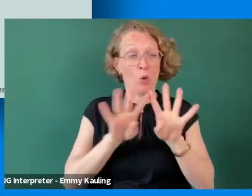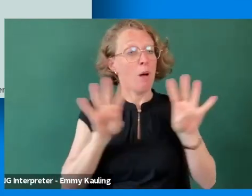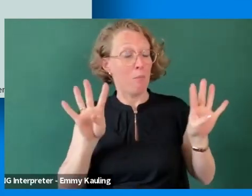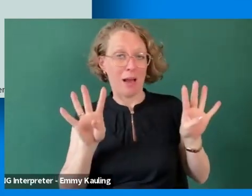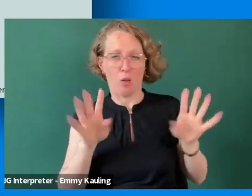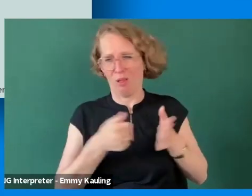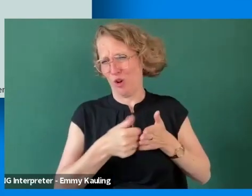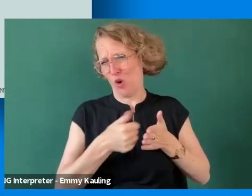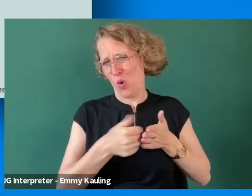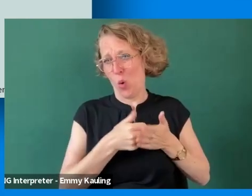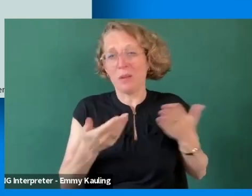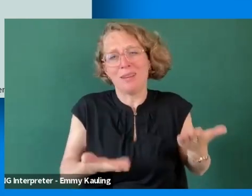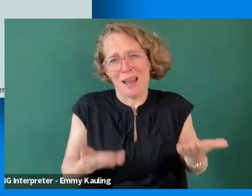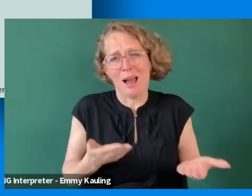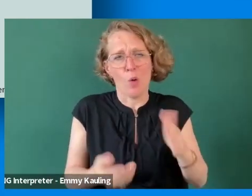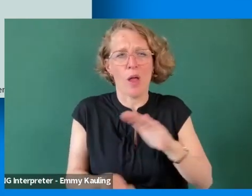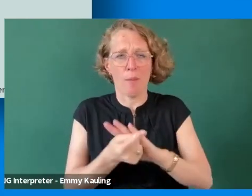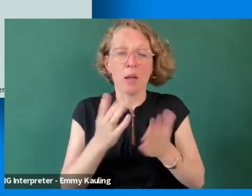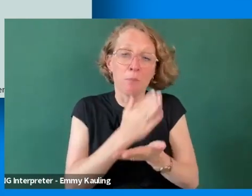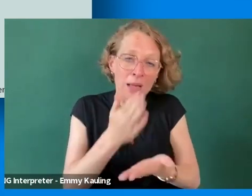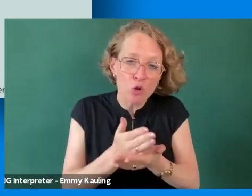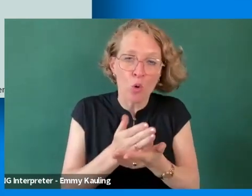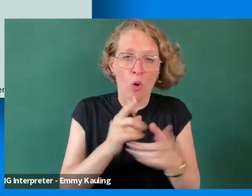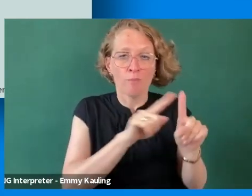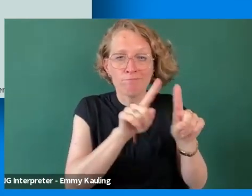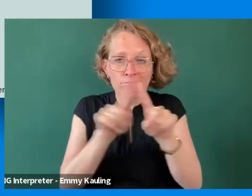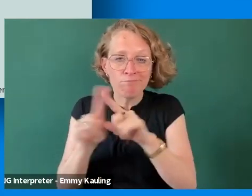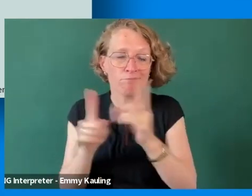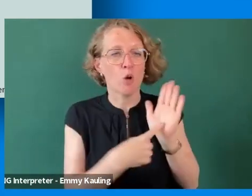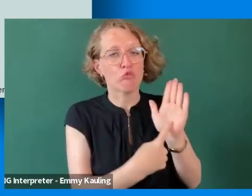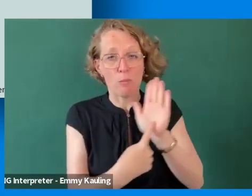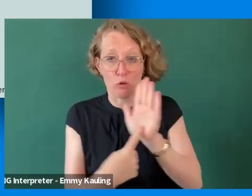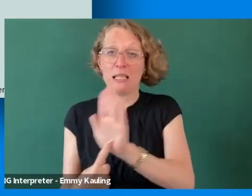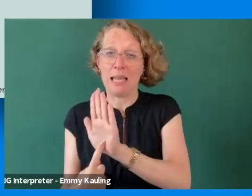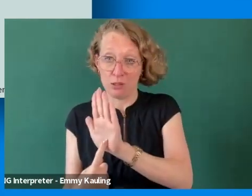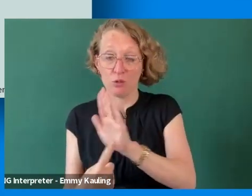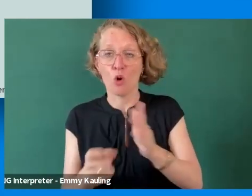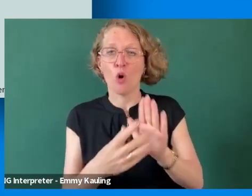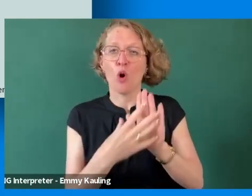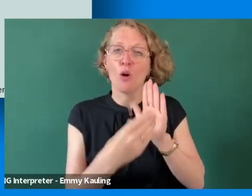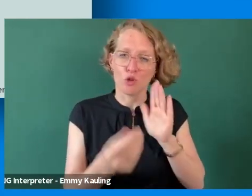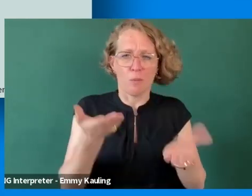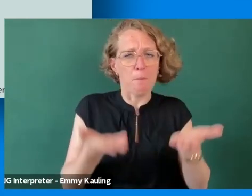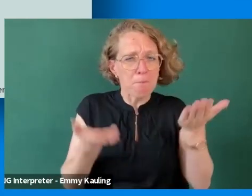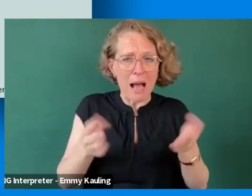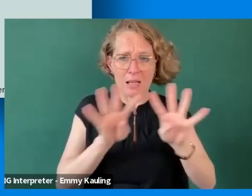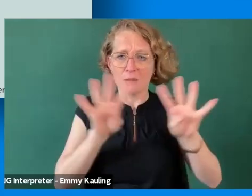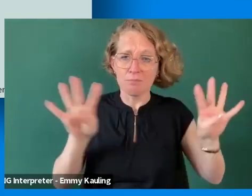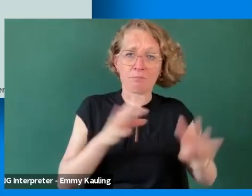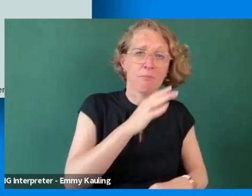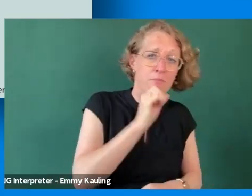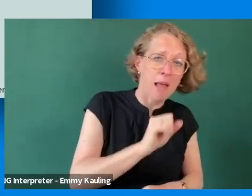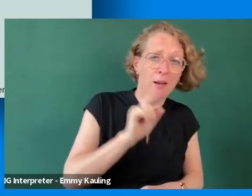quite common practice now to ensure that you have representation, for example, that there is a balanced panel of men and